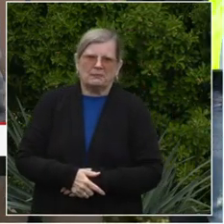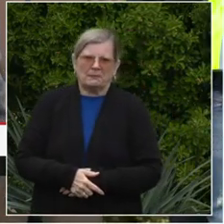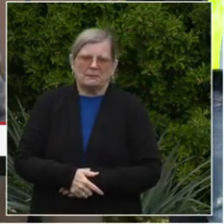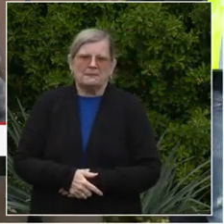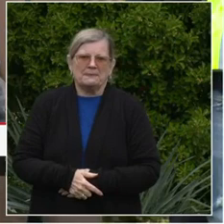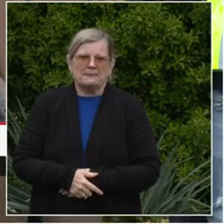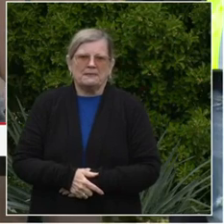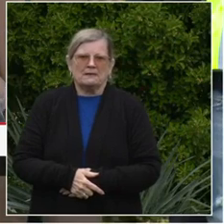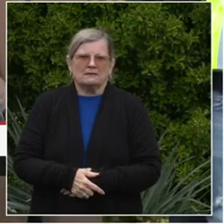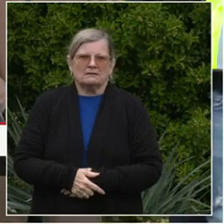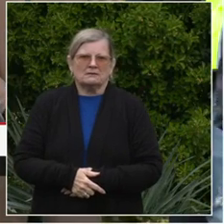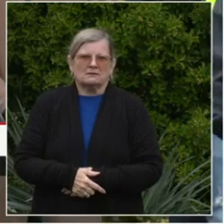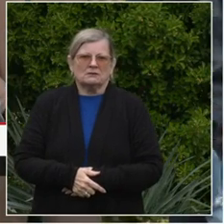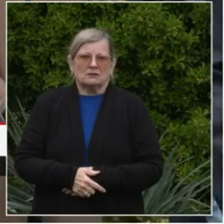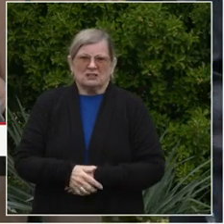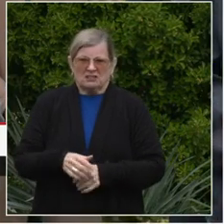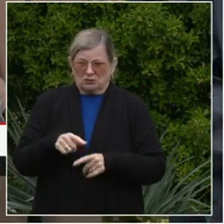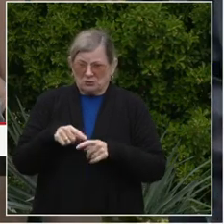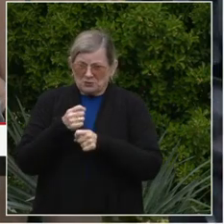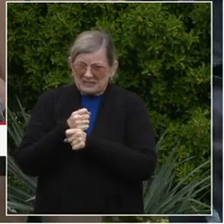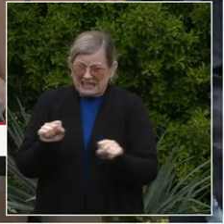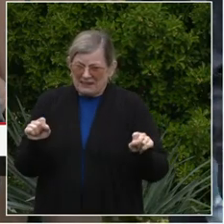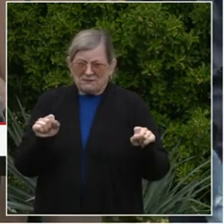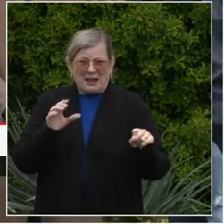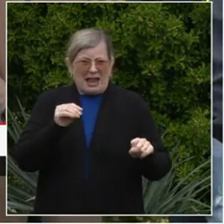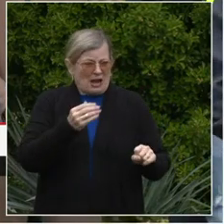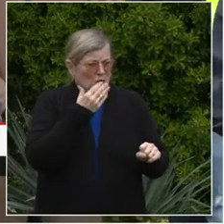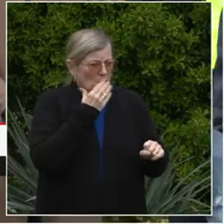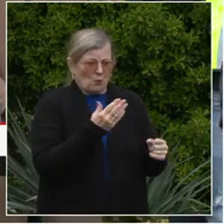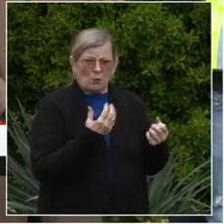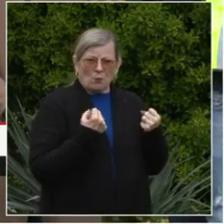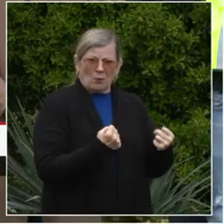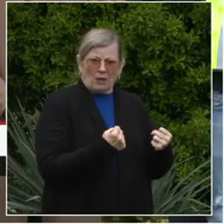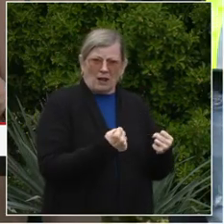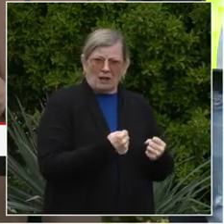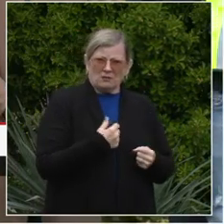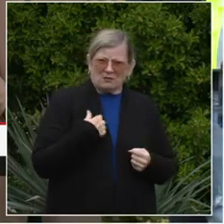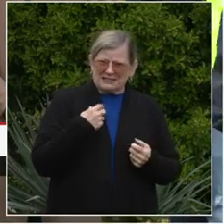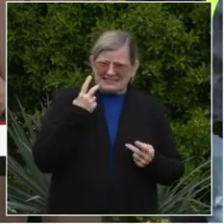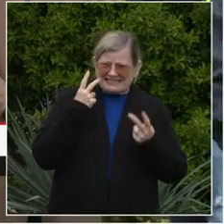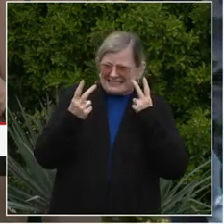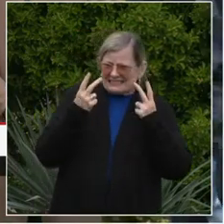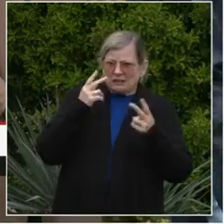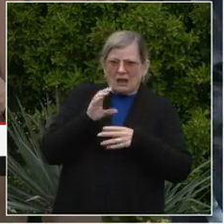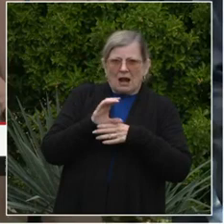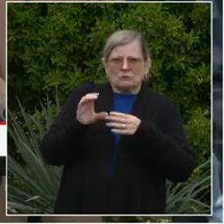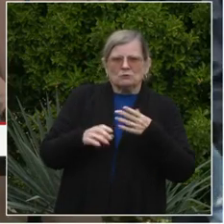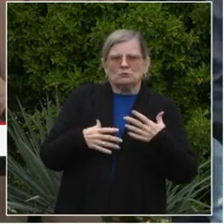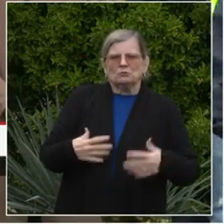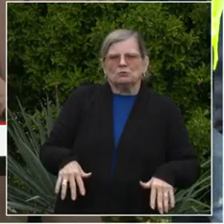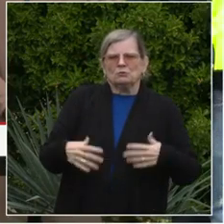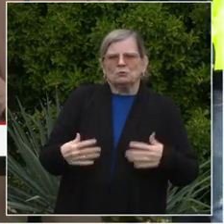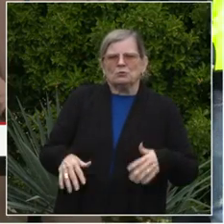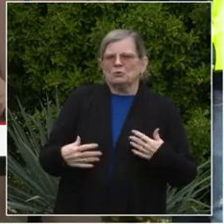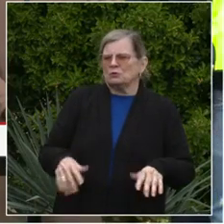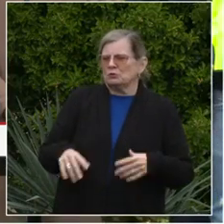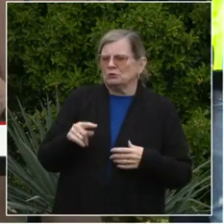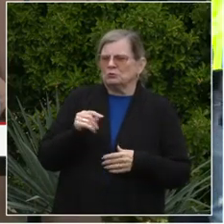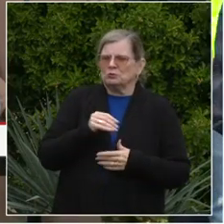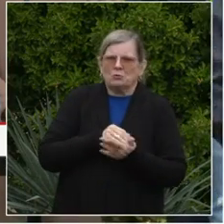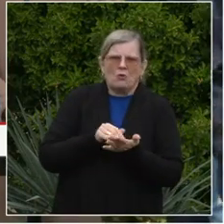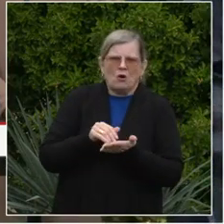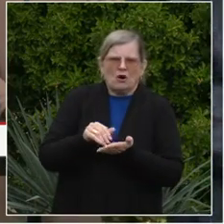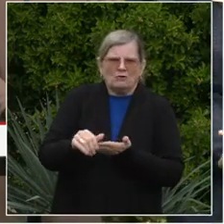to the safety and well-being of the community, and we see the consequences all too often. We know that 25% of